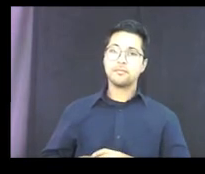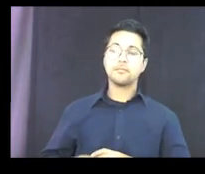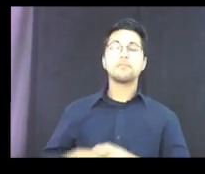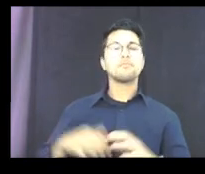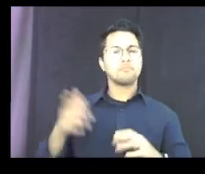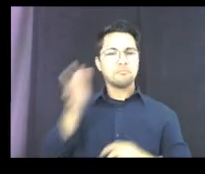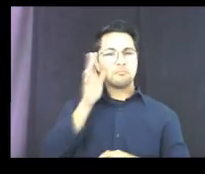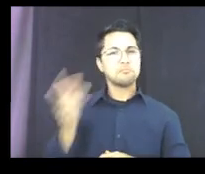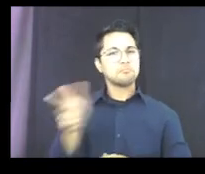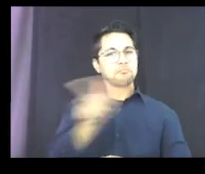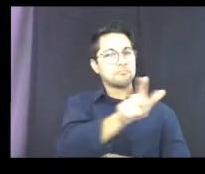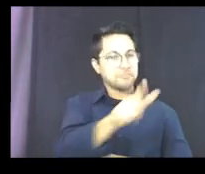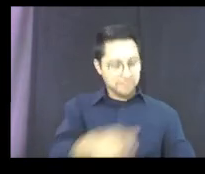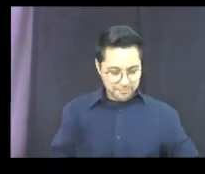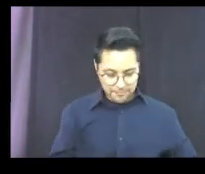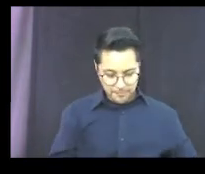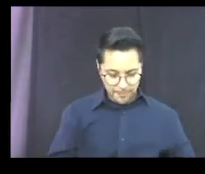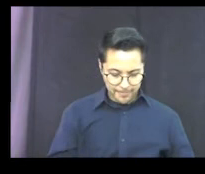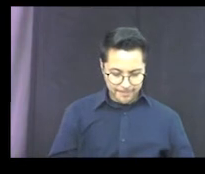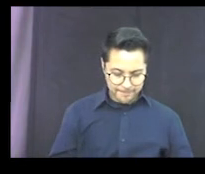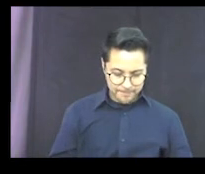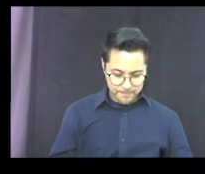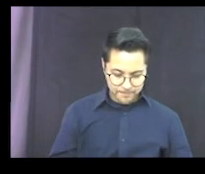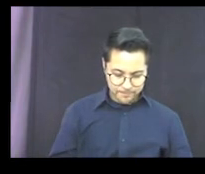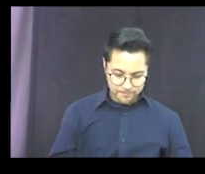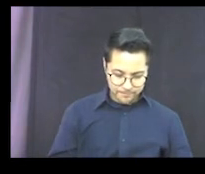And I'll pass.